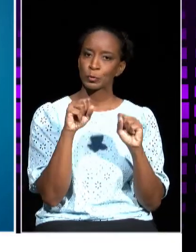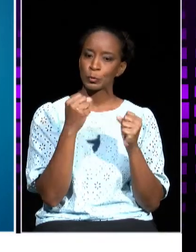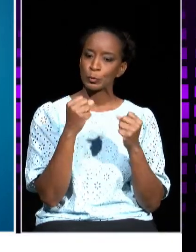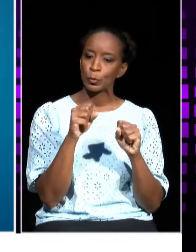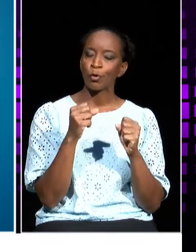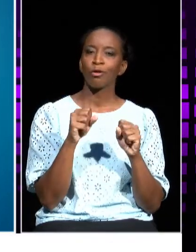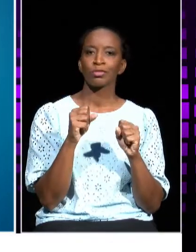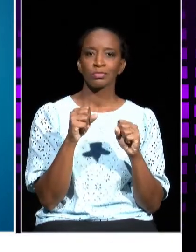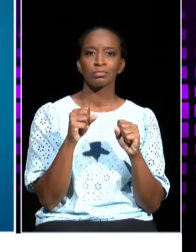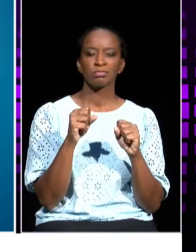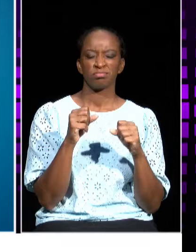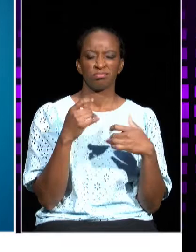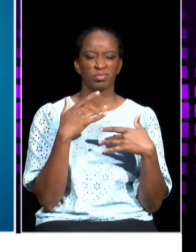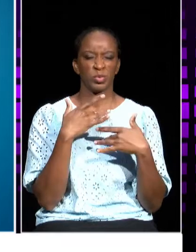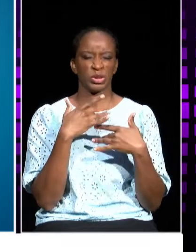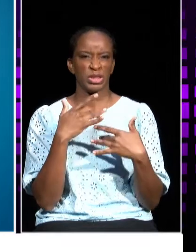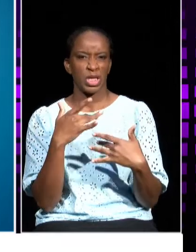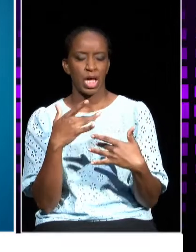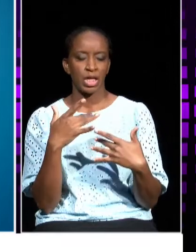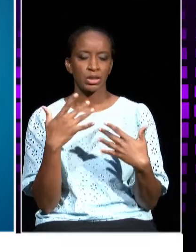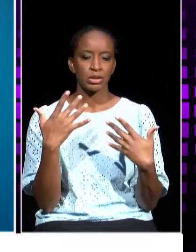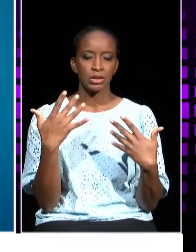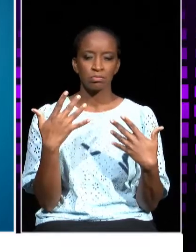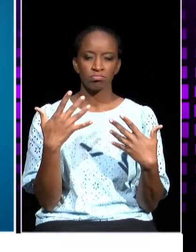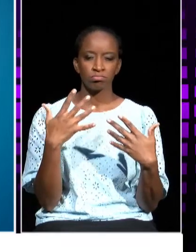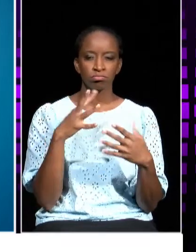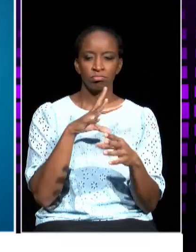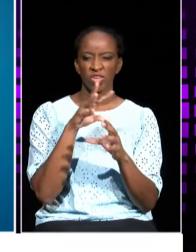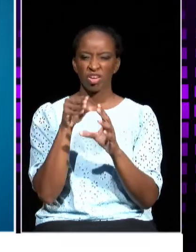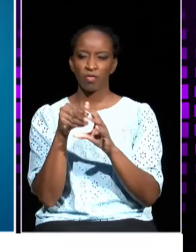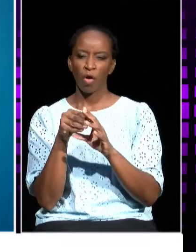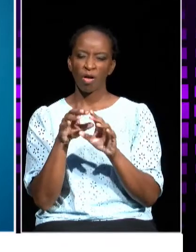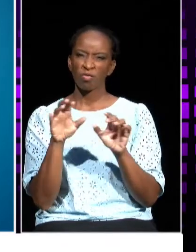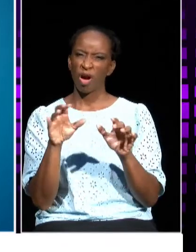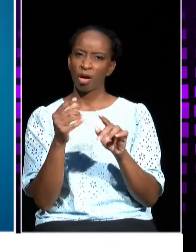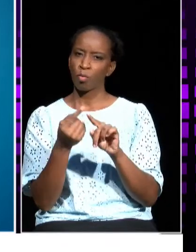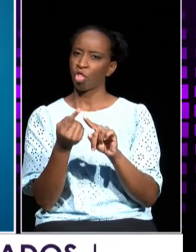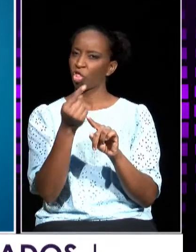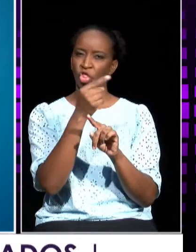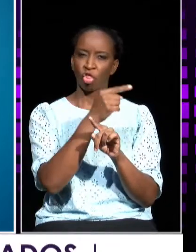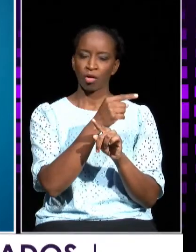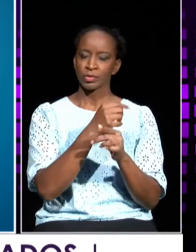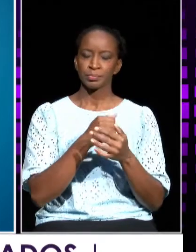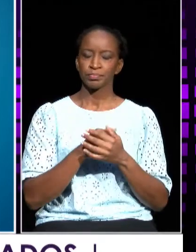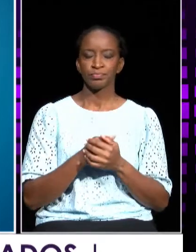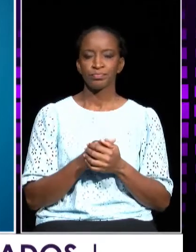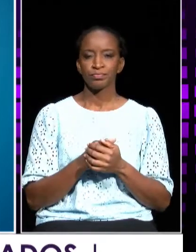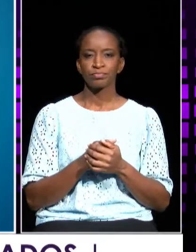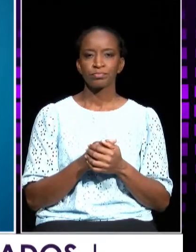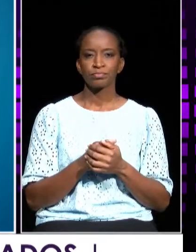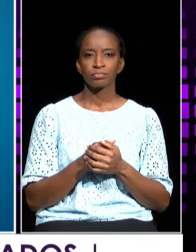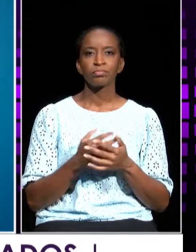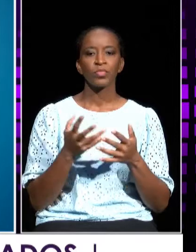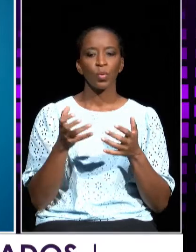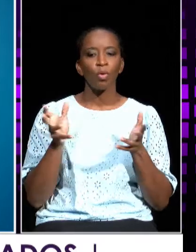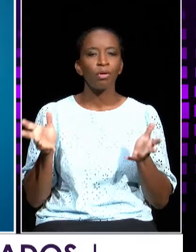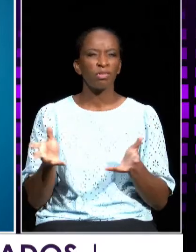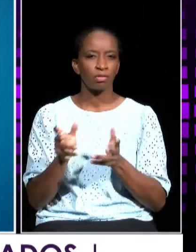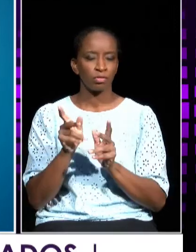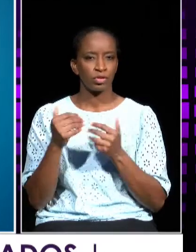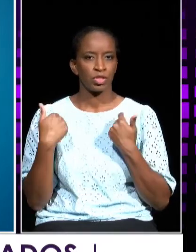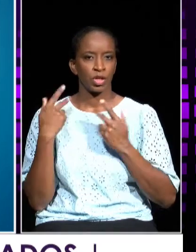Sports, Youth and Community Empowerment, trying to get young persons engaged in positive, useful activities to steer them down a better